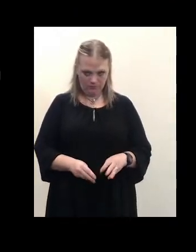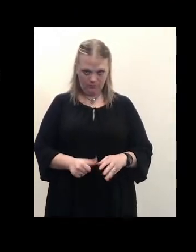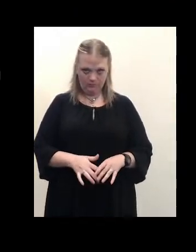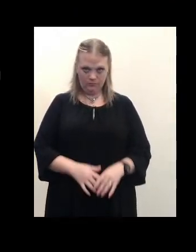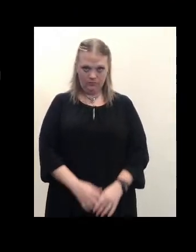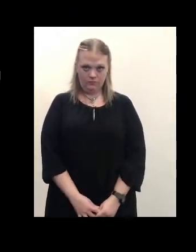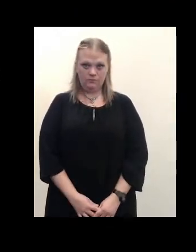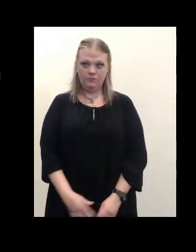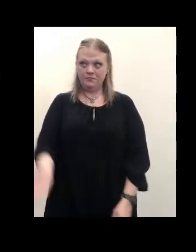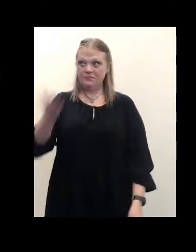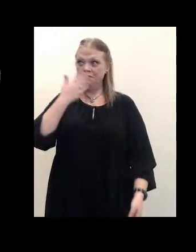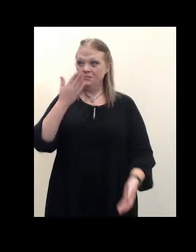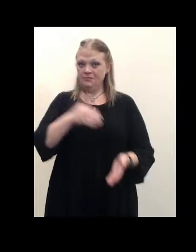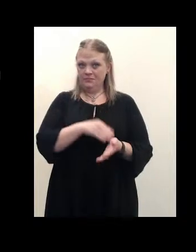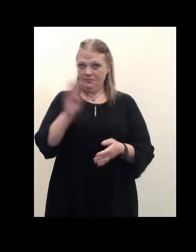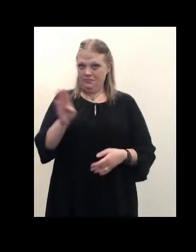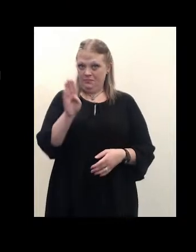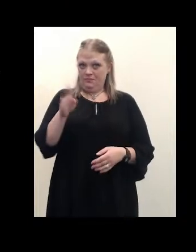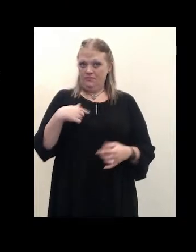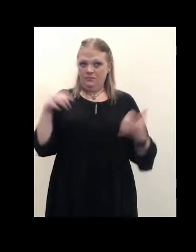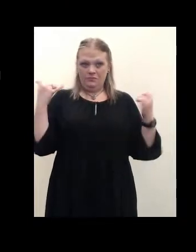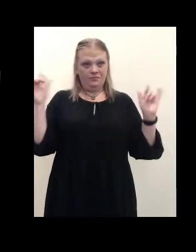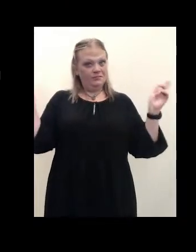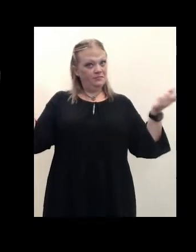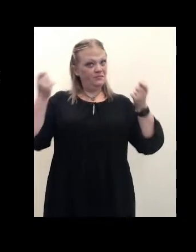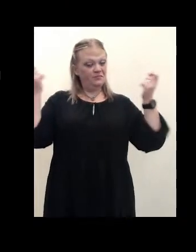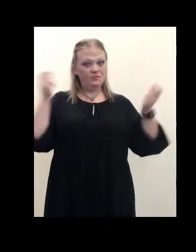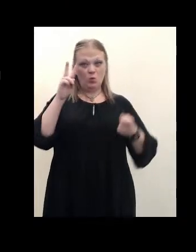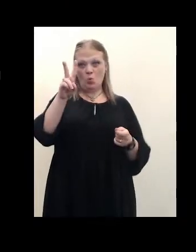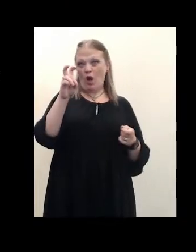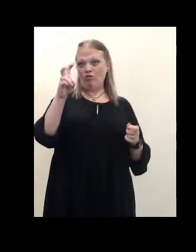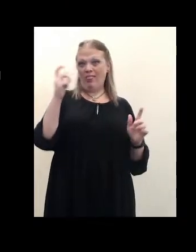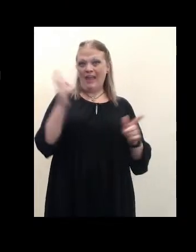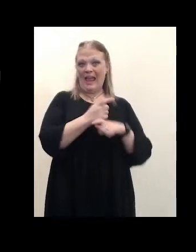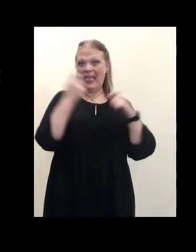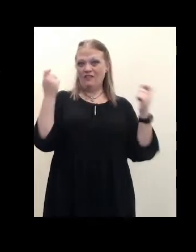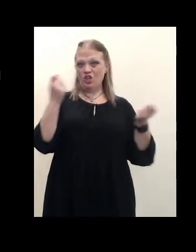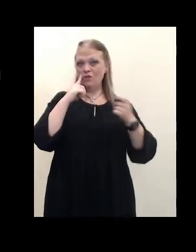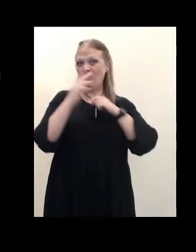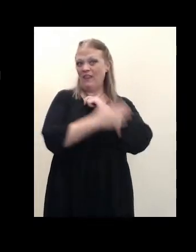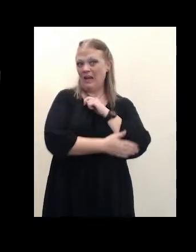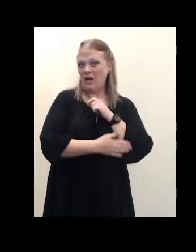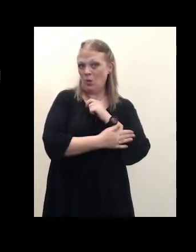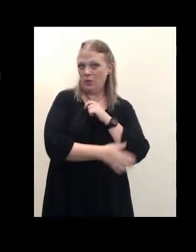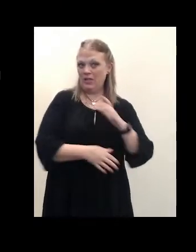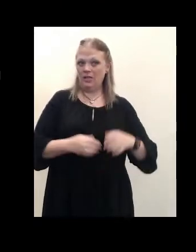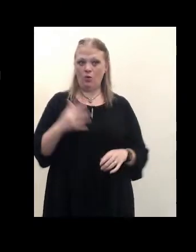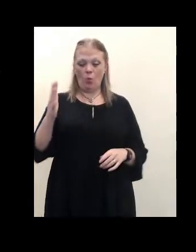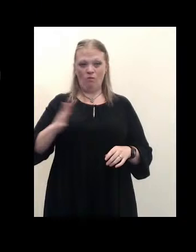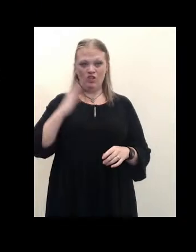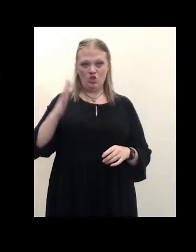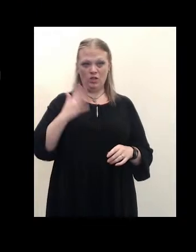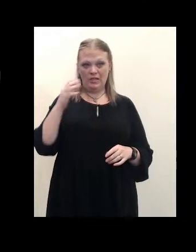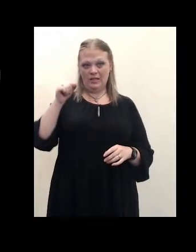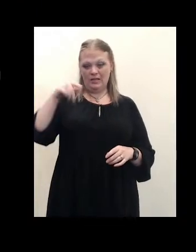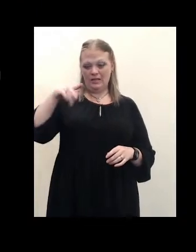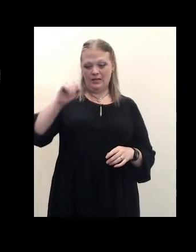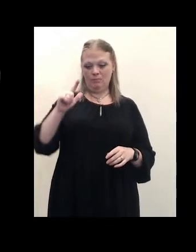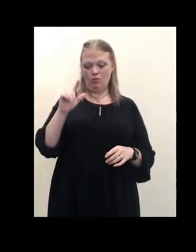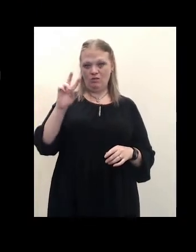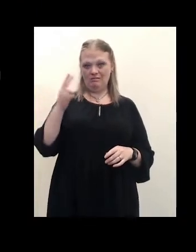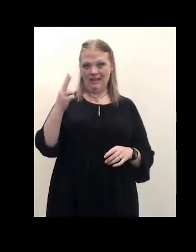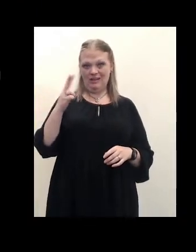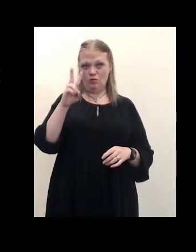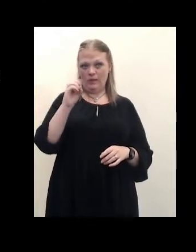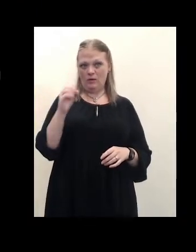Thank you, Dr. Burstein. We are still celebrating the 200th anniversary of the county. It was officially on April 2nd,